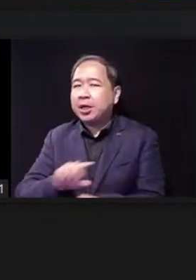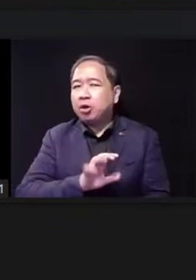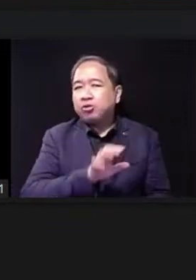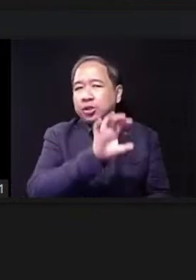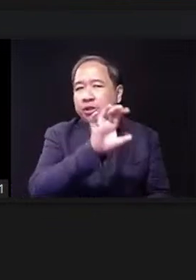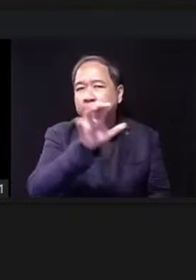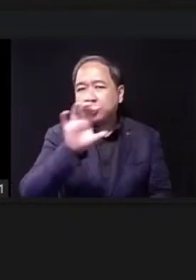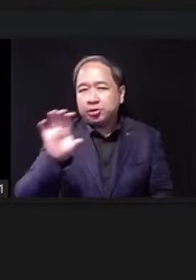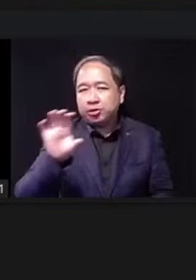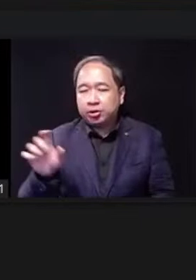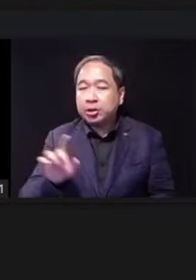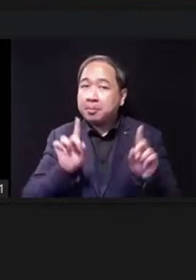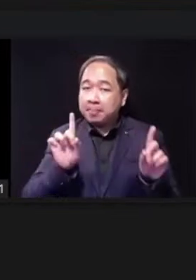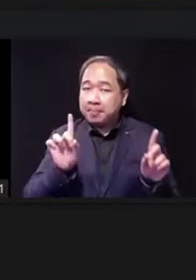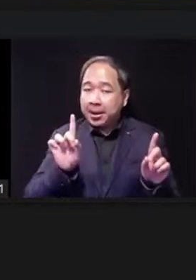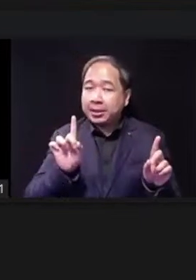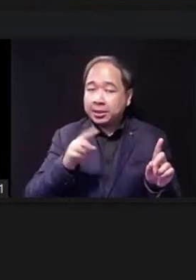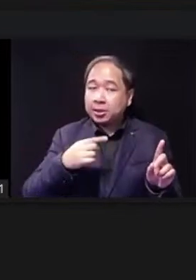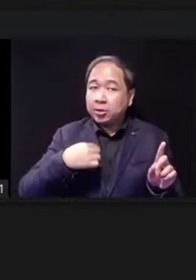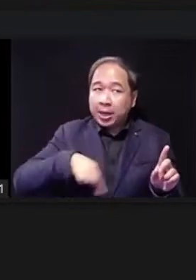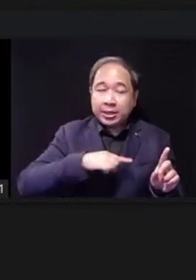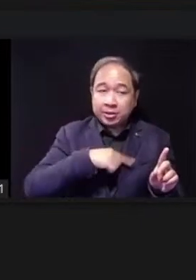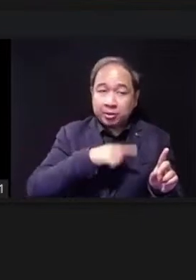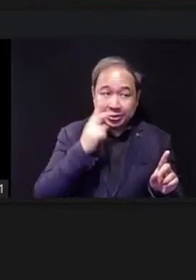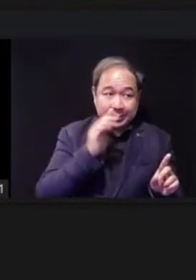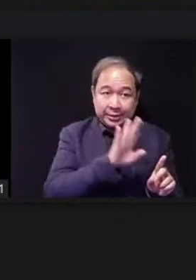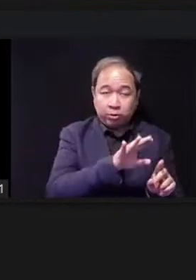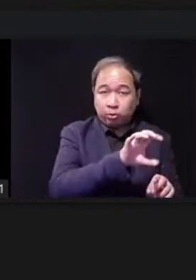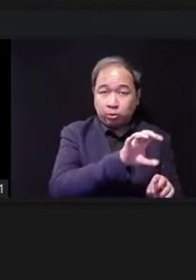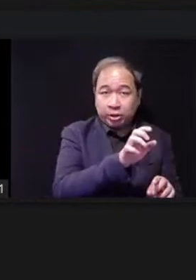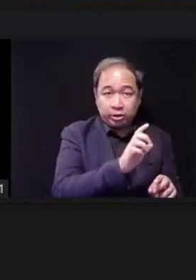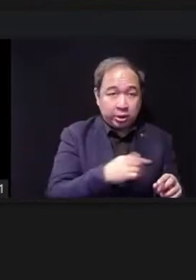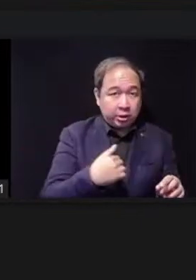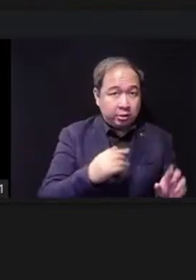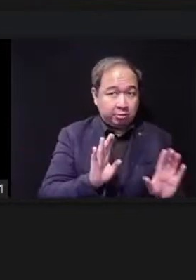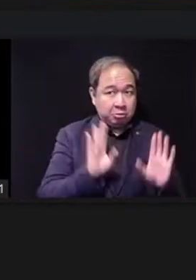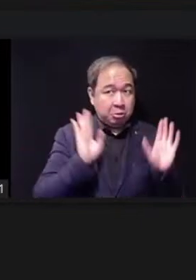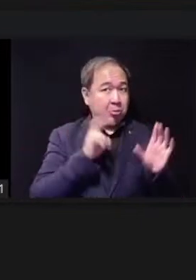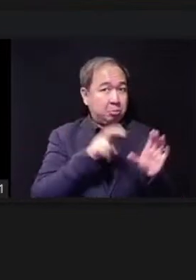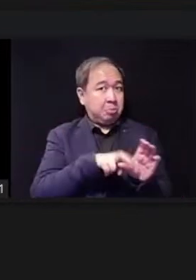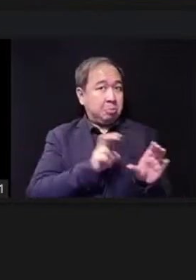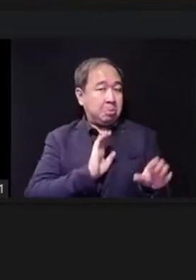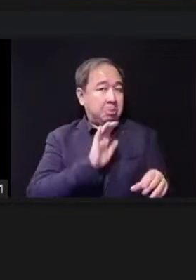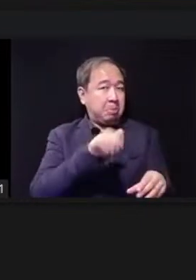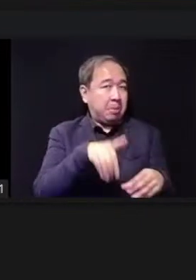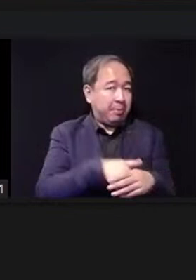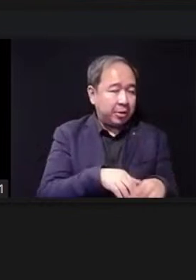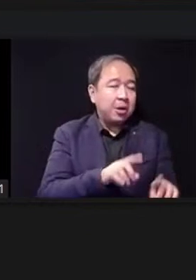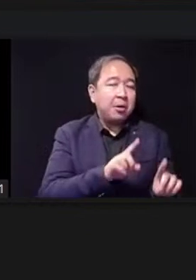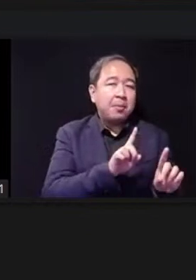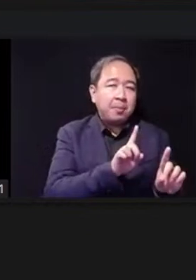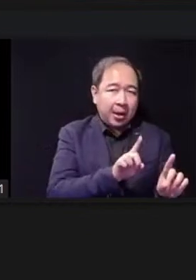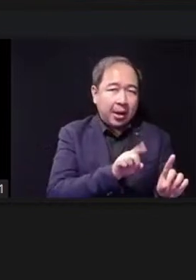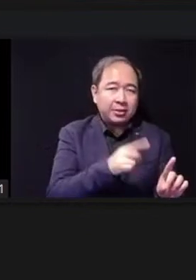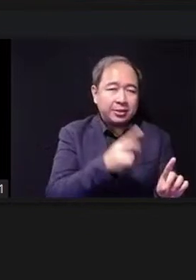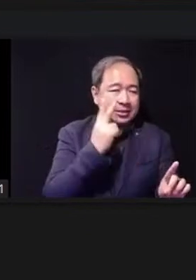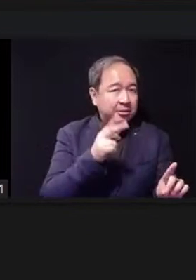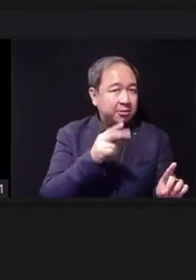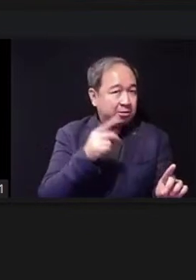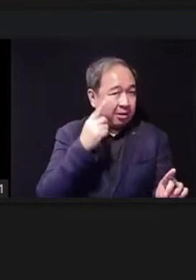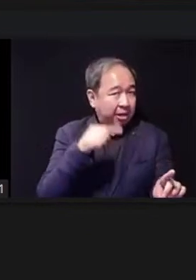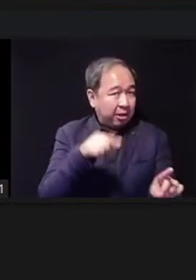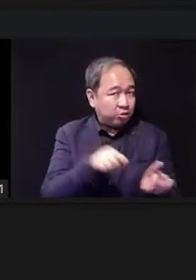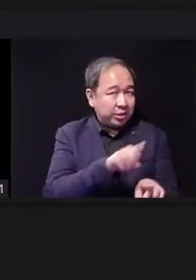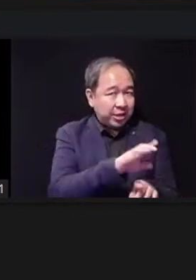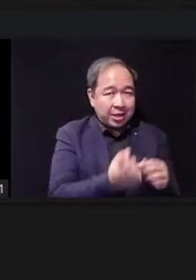consider the outcomes of those reviews applying to us because we're not a member of that region. So perhaps if that is helpful to my distinguished colleague from